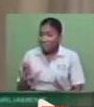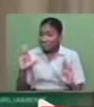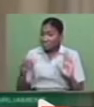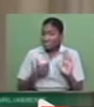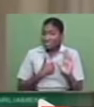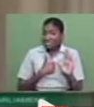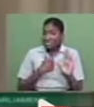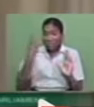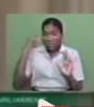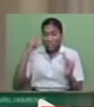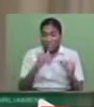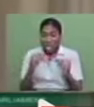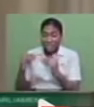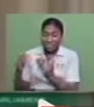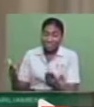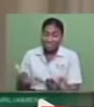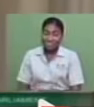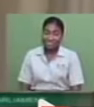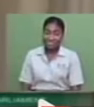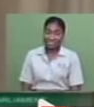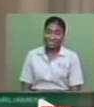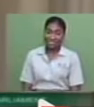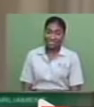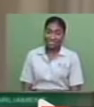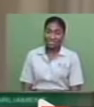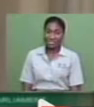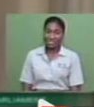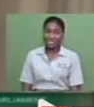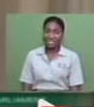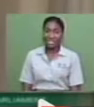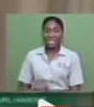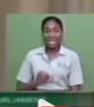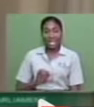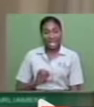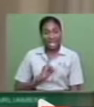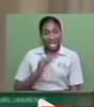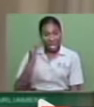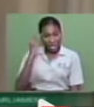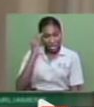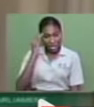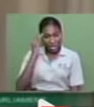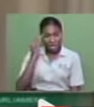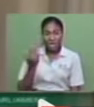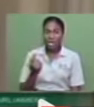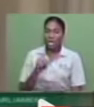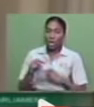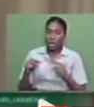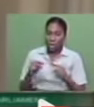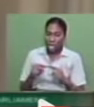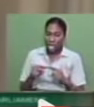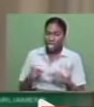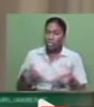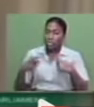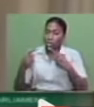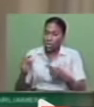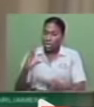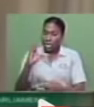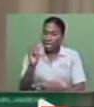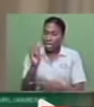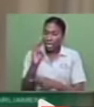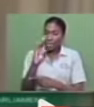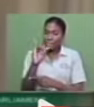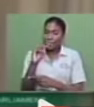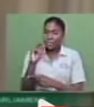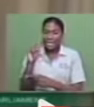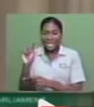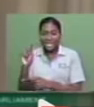budget documents, because I know they come to the cabinet for approval, when the measures, the fiscal measures and others, they come to the cabinet? Did the minister recuse himself, say, hey,